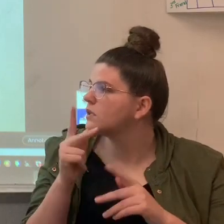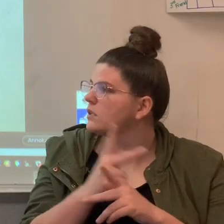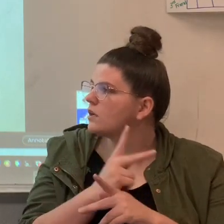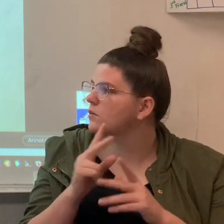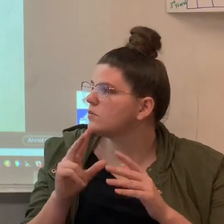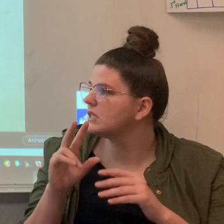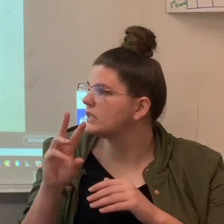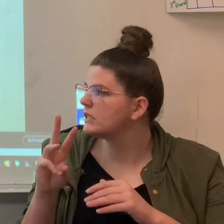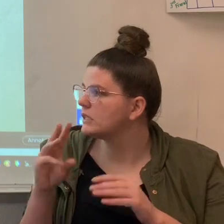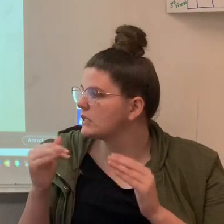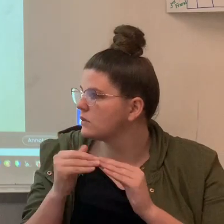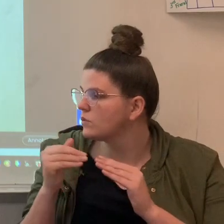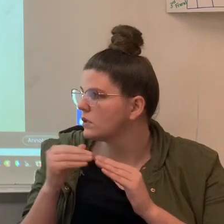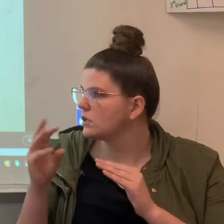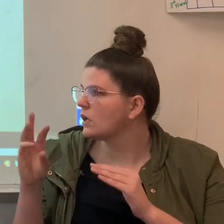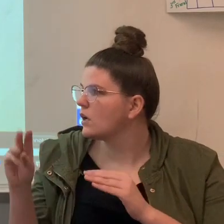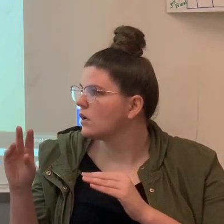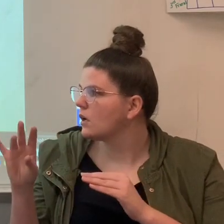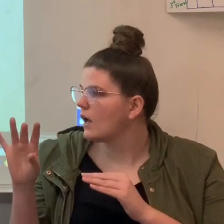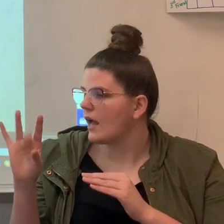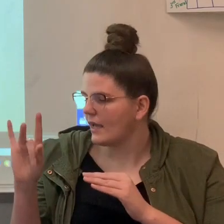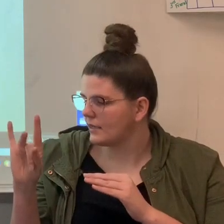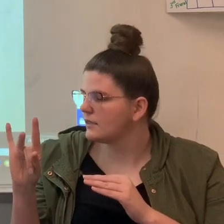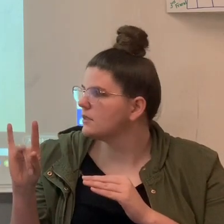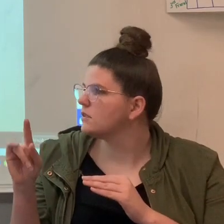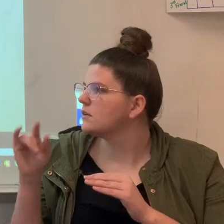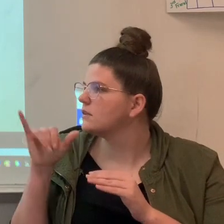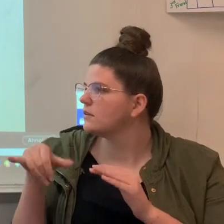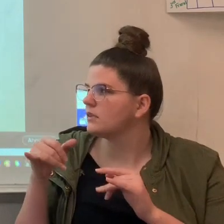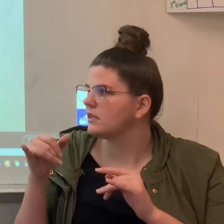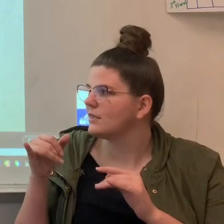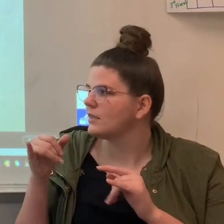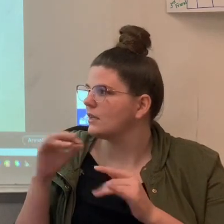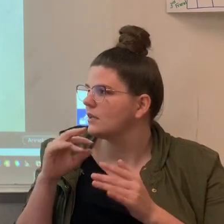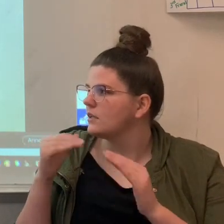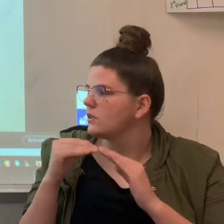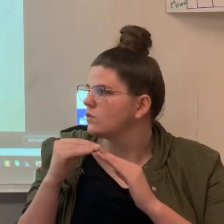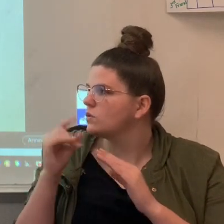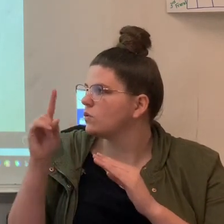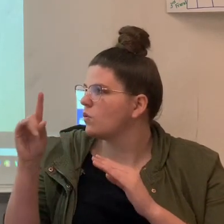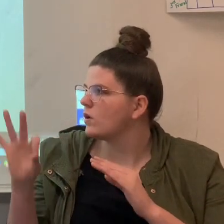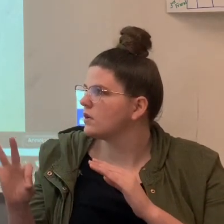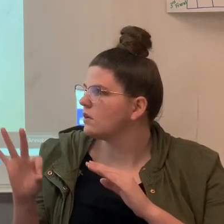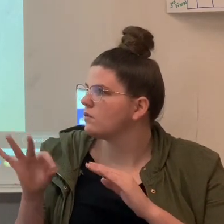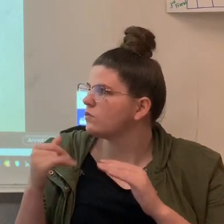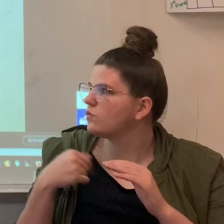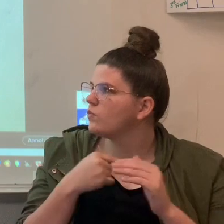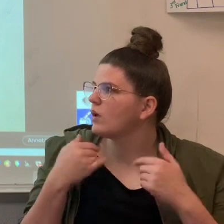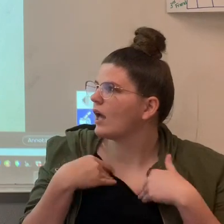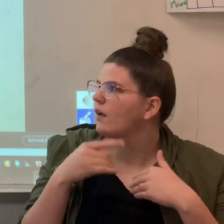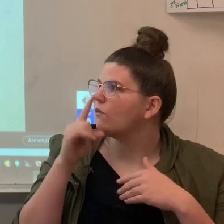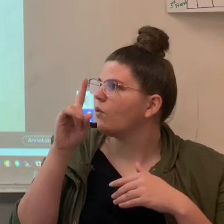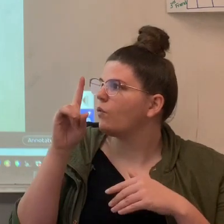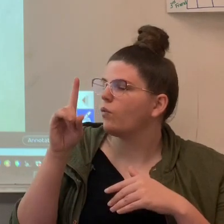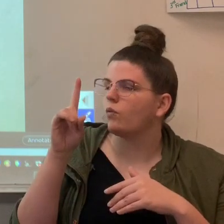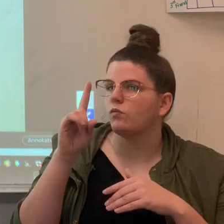goes into 18, so it would be 1/9. Now, what we have is we have a 1/12, which is